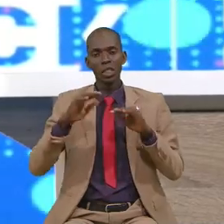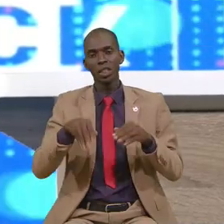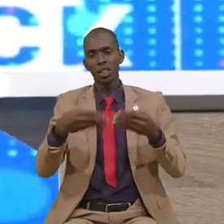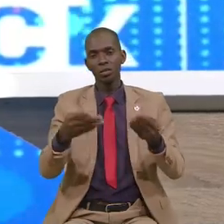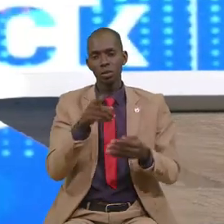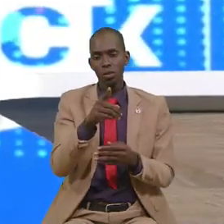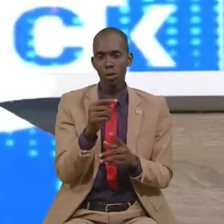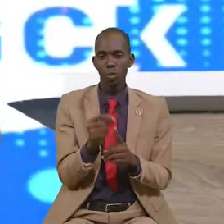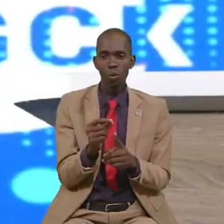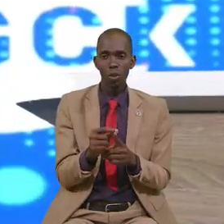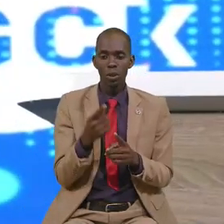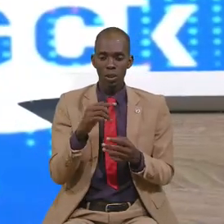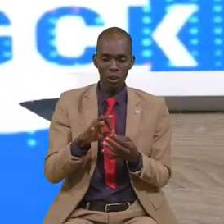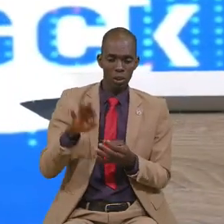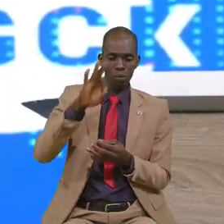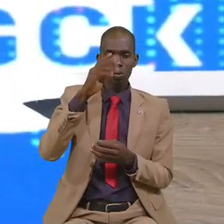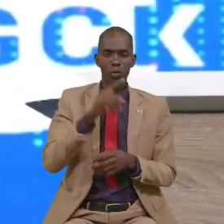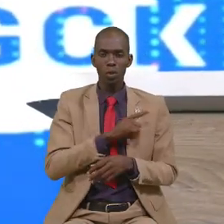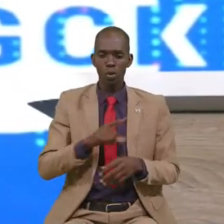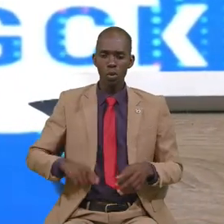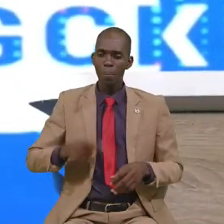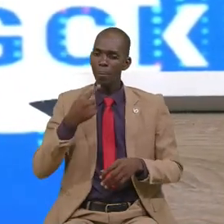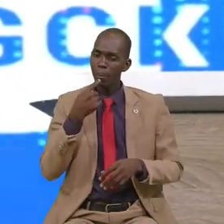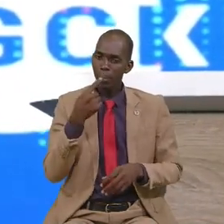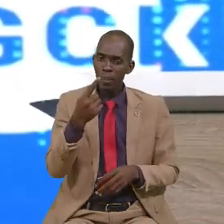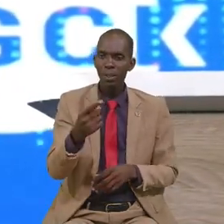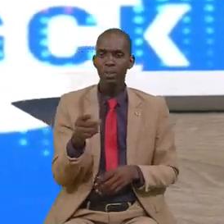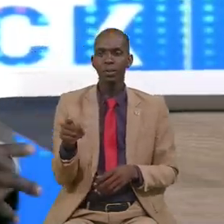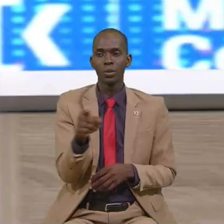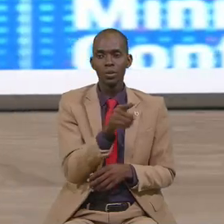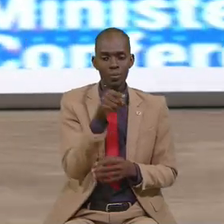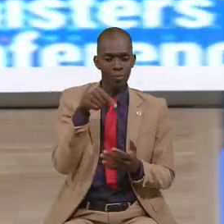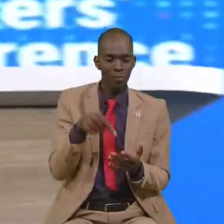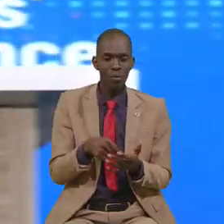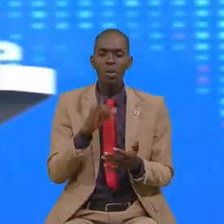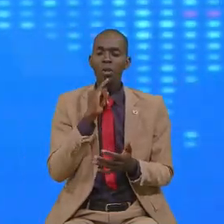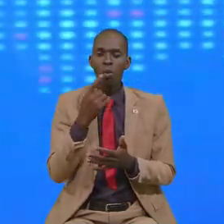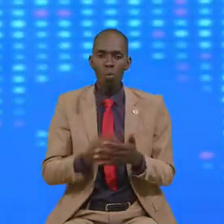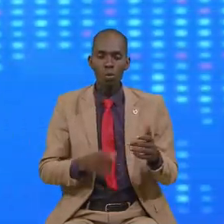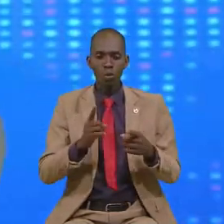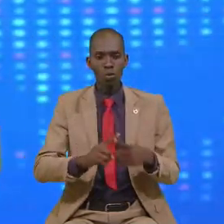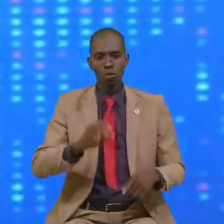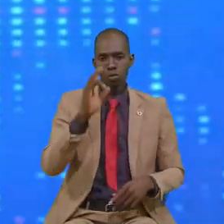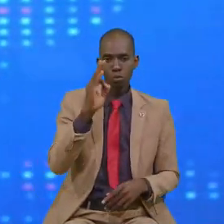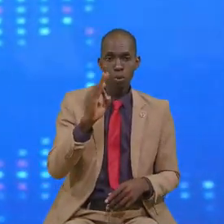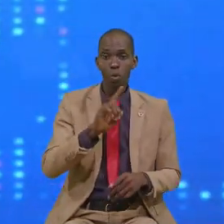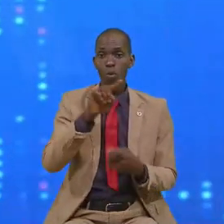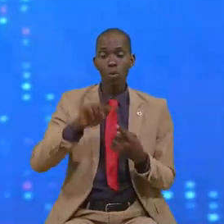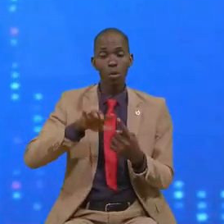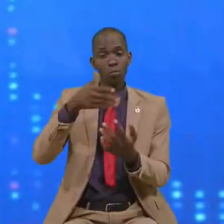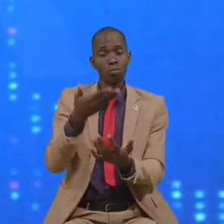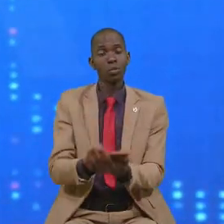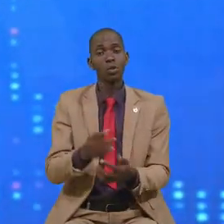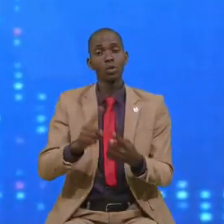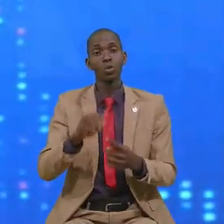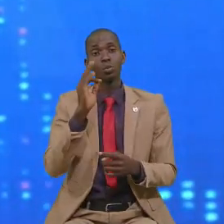The Spirit of the Lord tells you, this is what to say. And when you come to the people you are to preach to, you